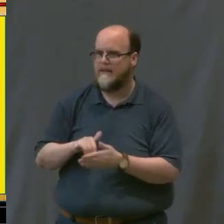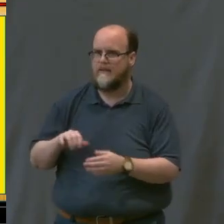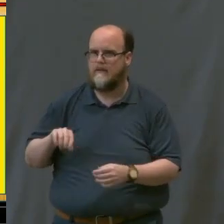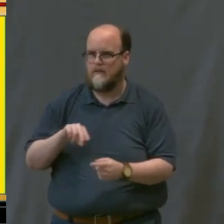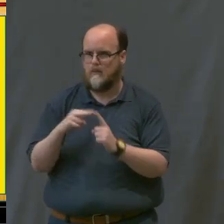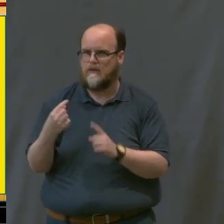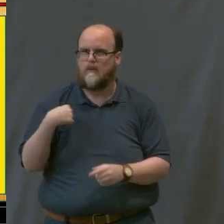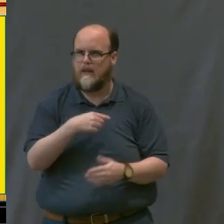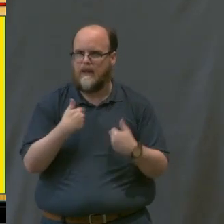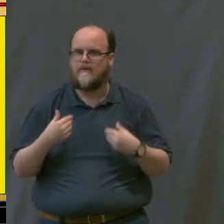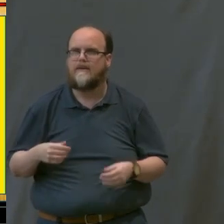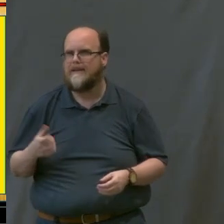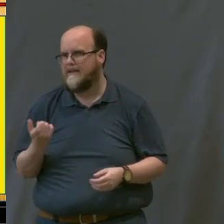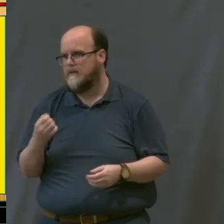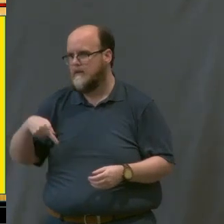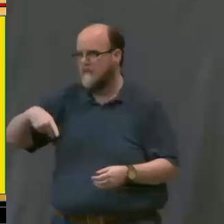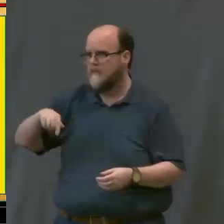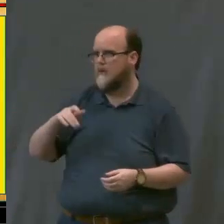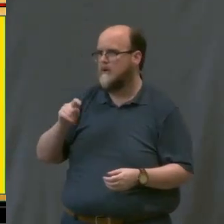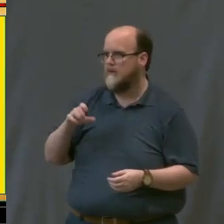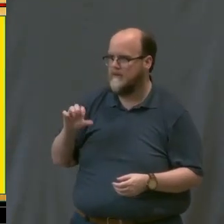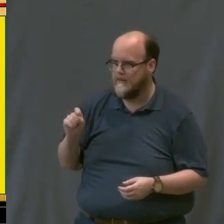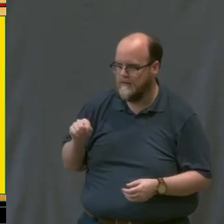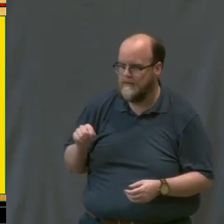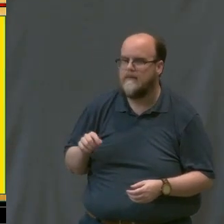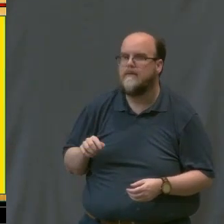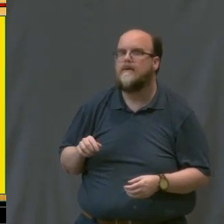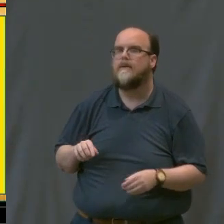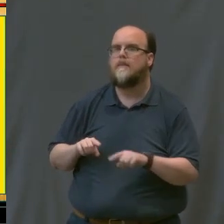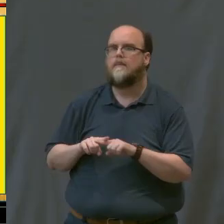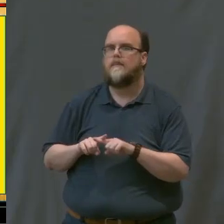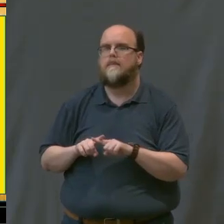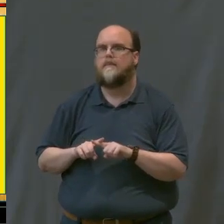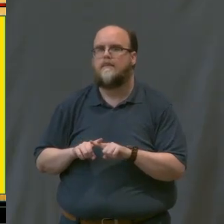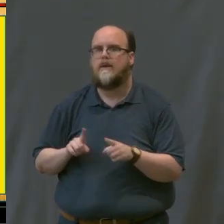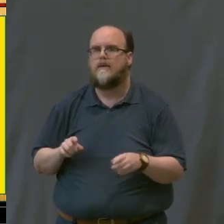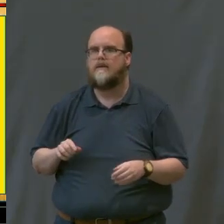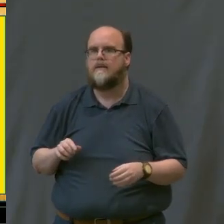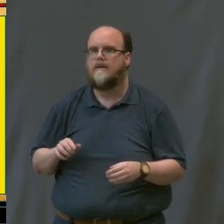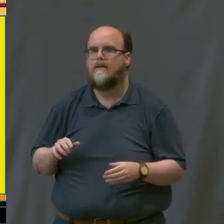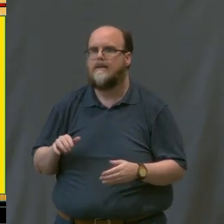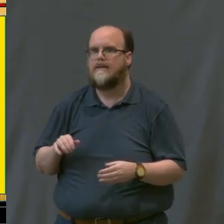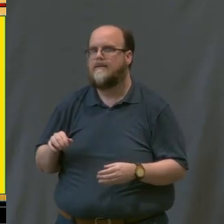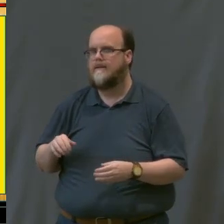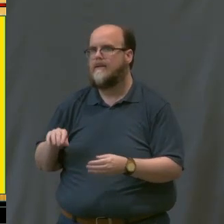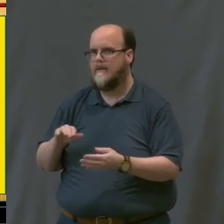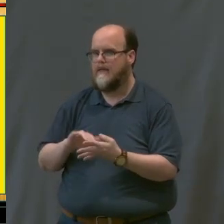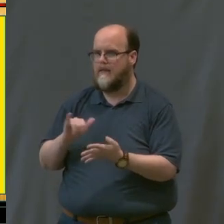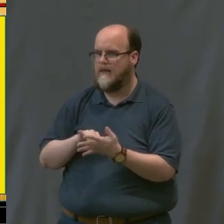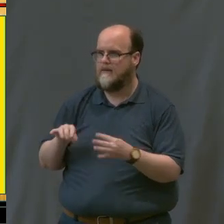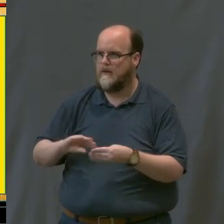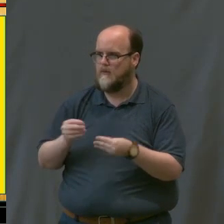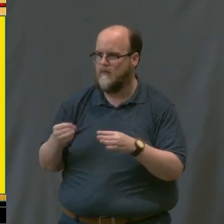bit of the preterist. In fact, it is the first century. But that's generally the direction we're headed.